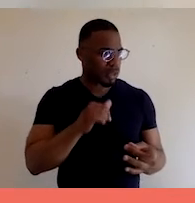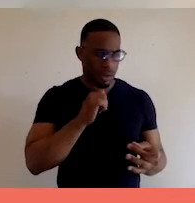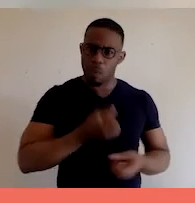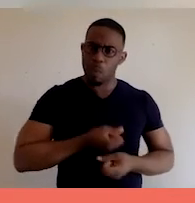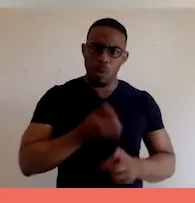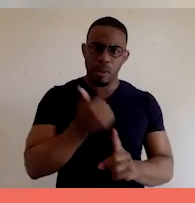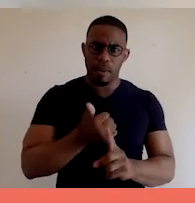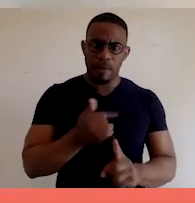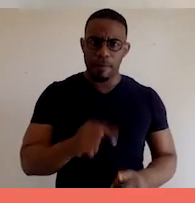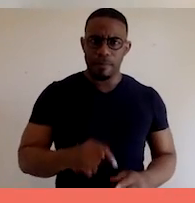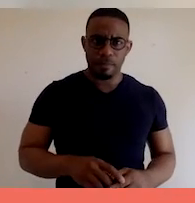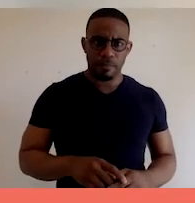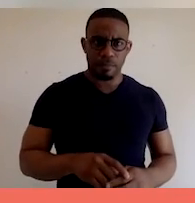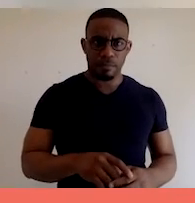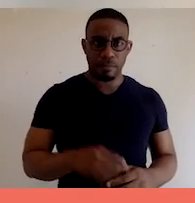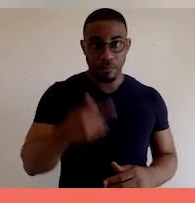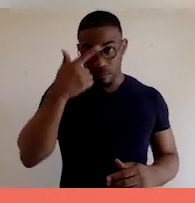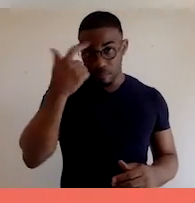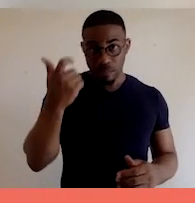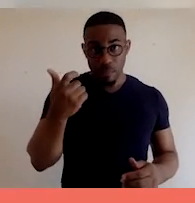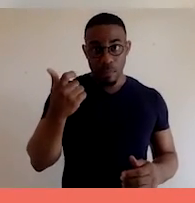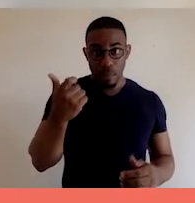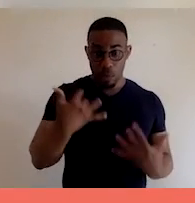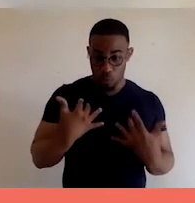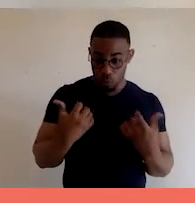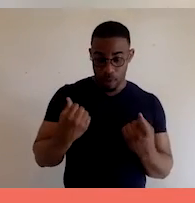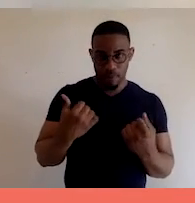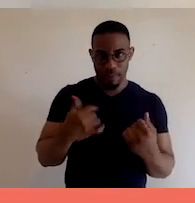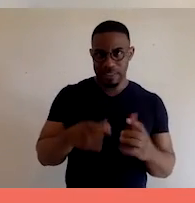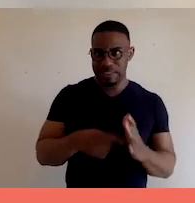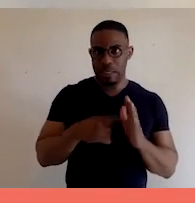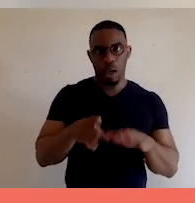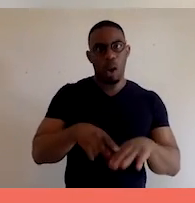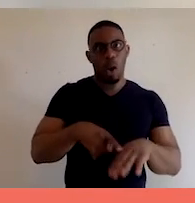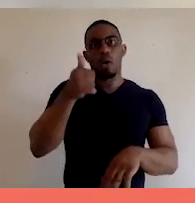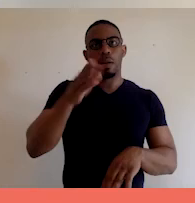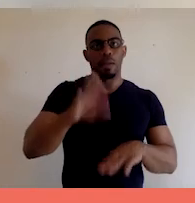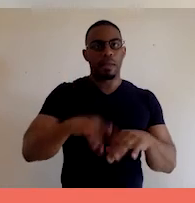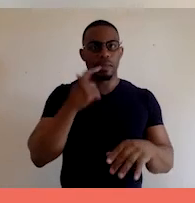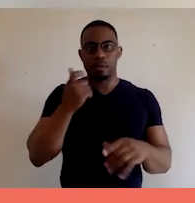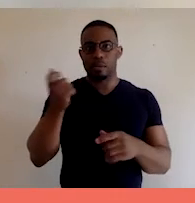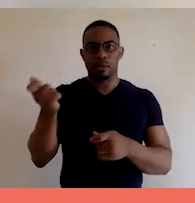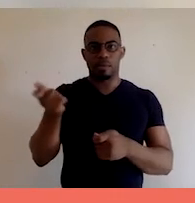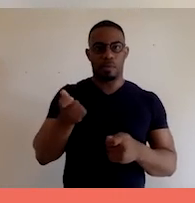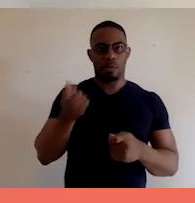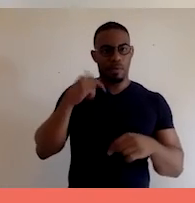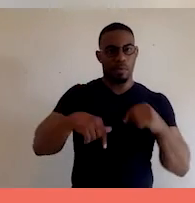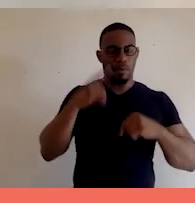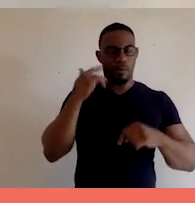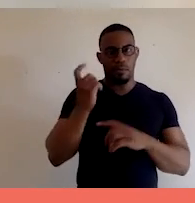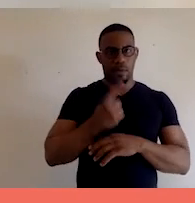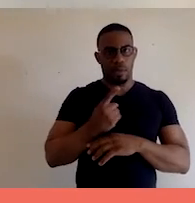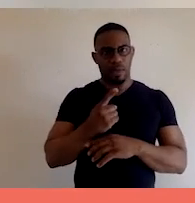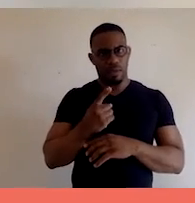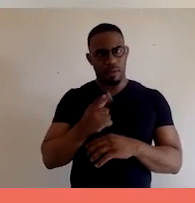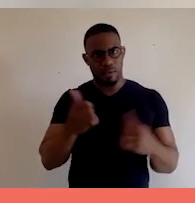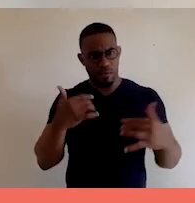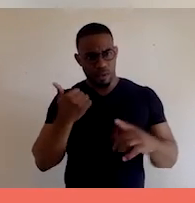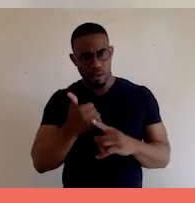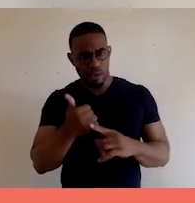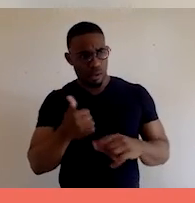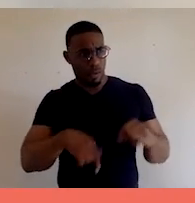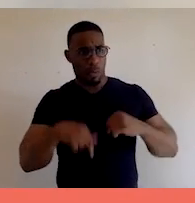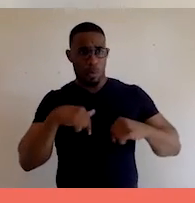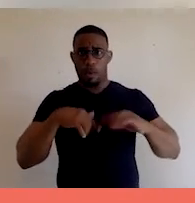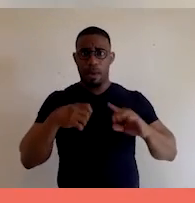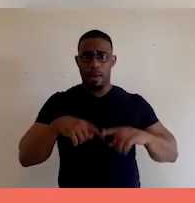burn yourself out. Because the recovery takes way longer than just pulling back for a couple of days. If you feel yourself going, pull